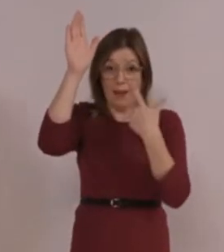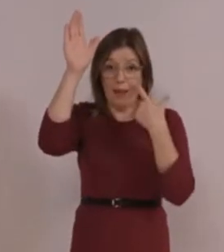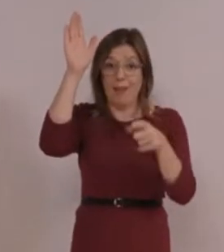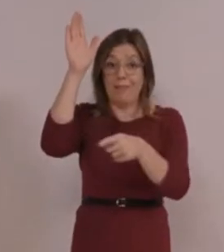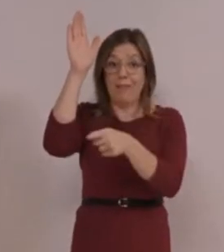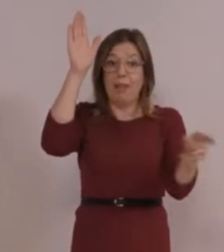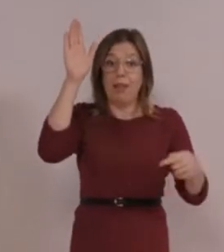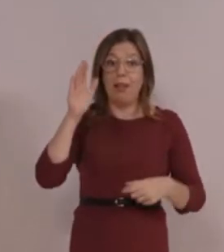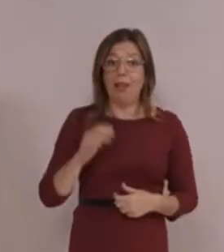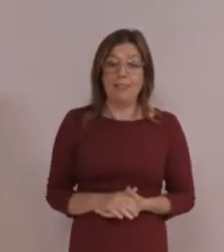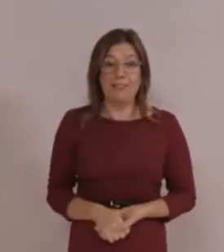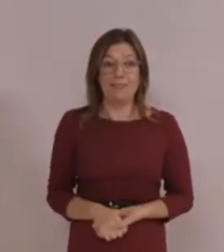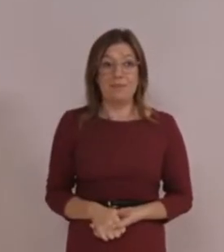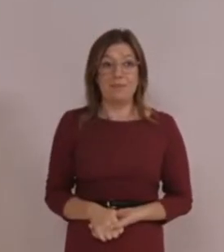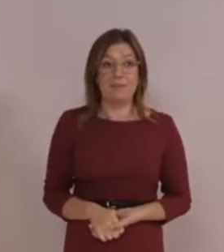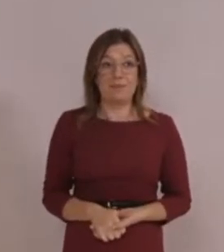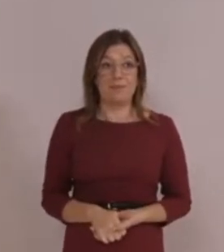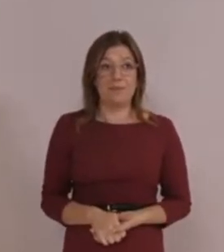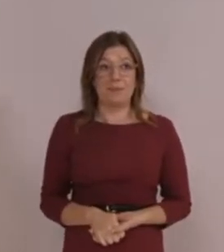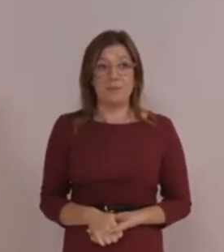Delegate, go on.